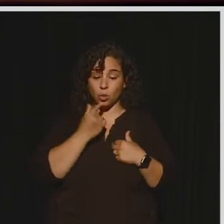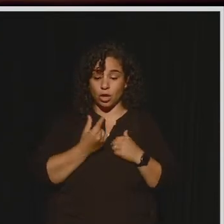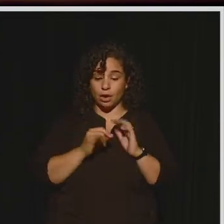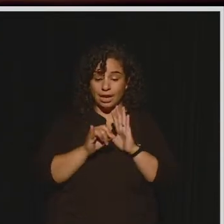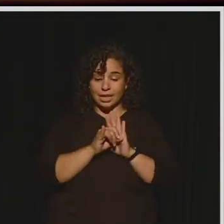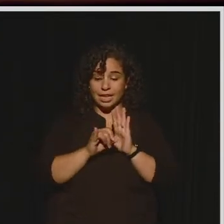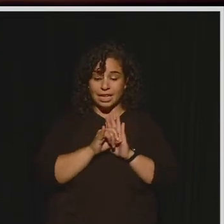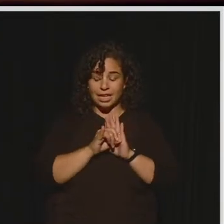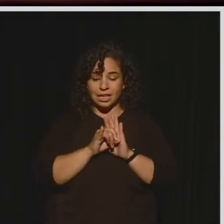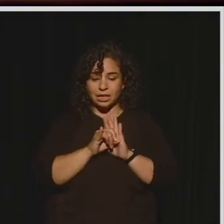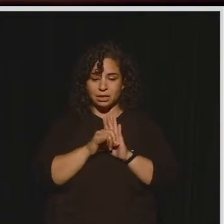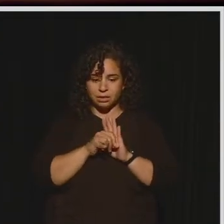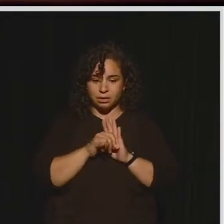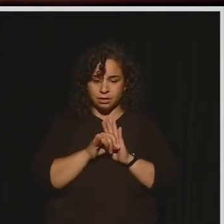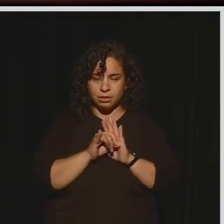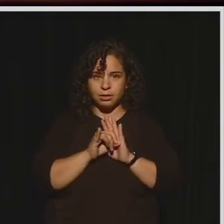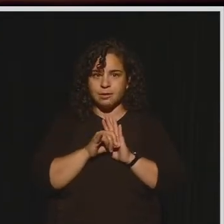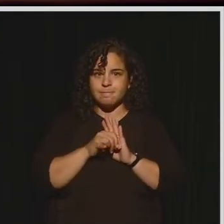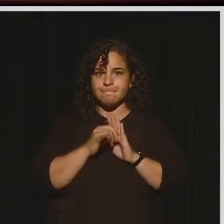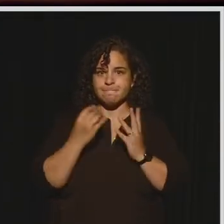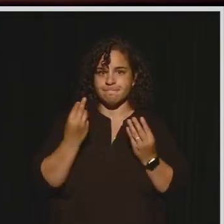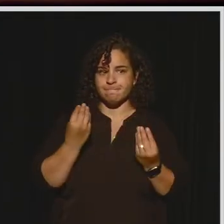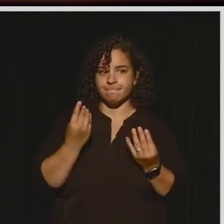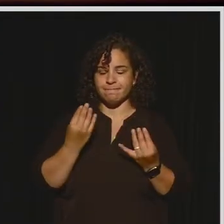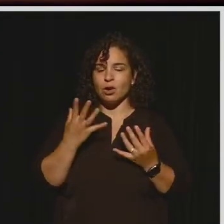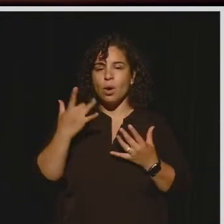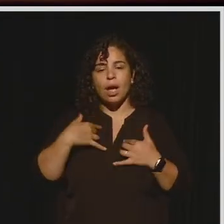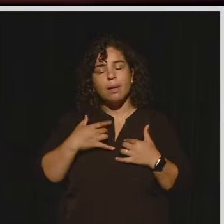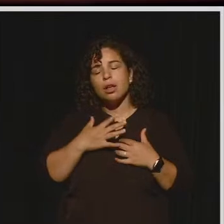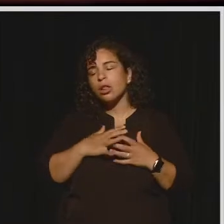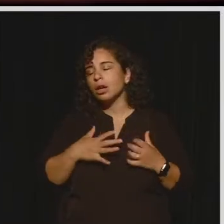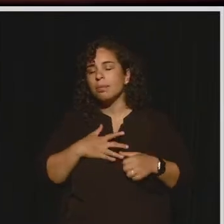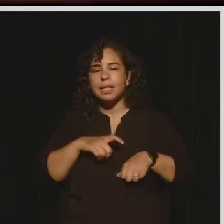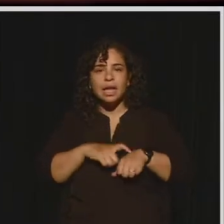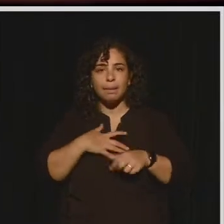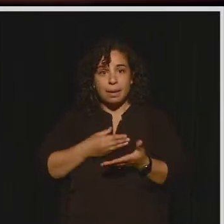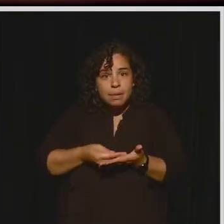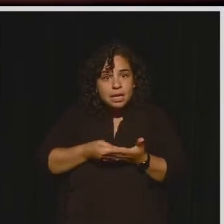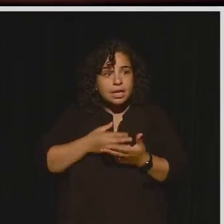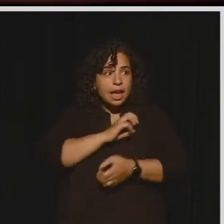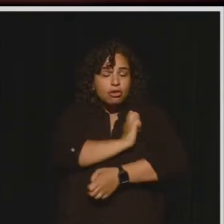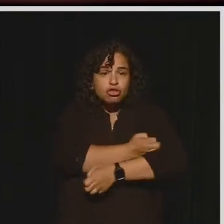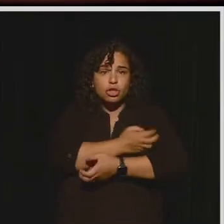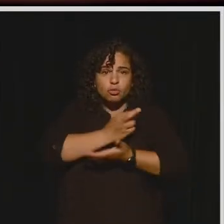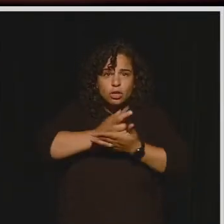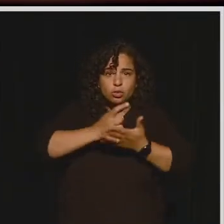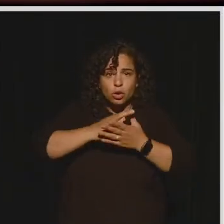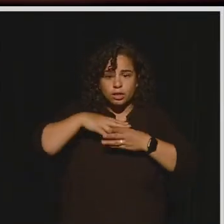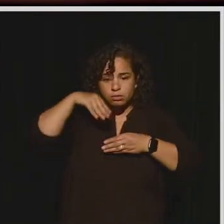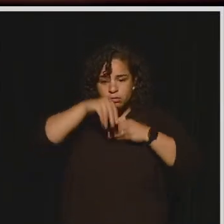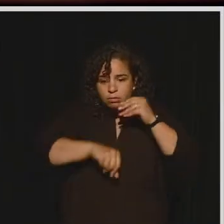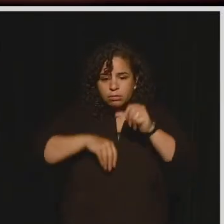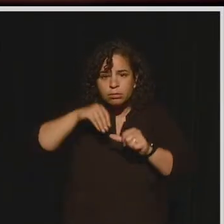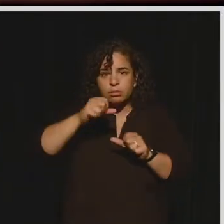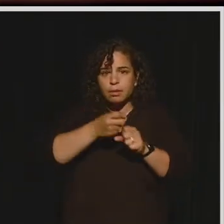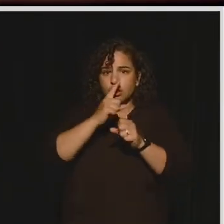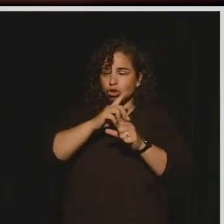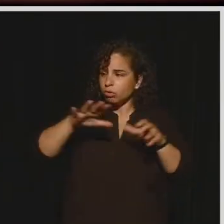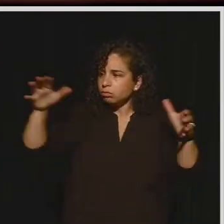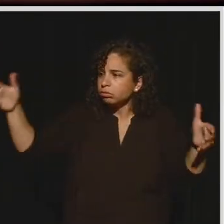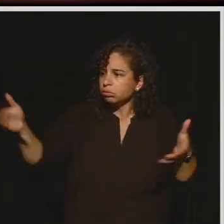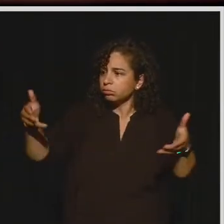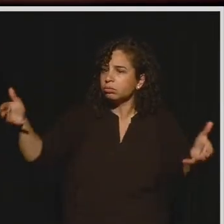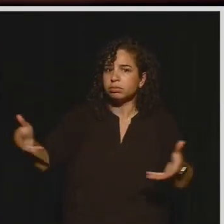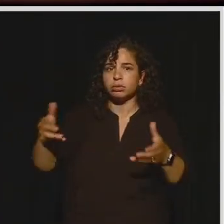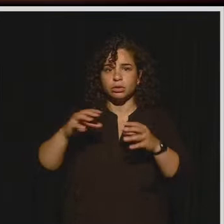Because I've worked so hard over the years, put so much of my personal time, money, energy into convening,